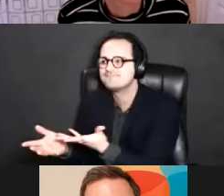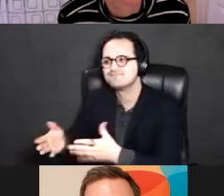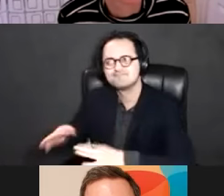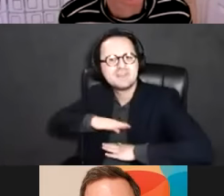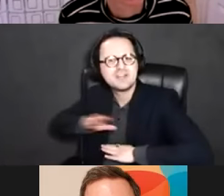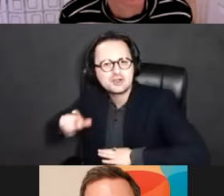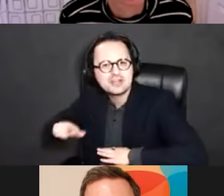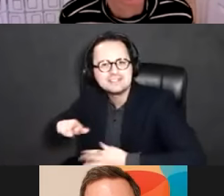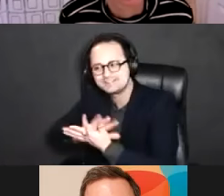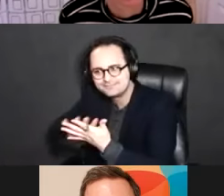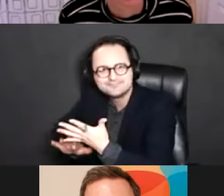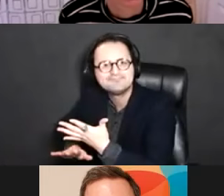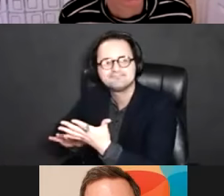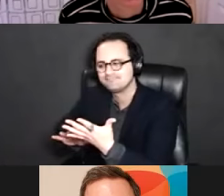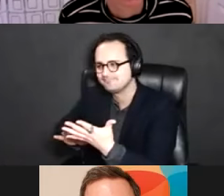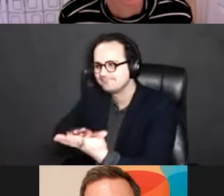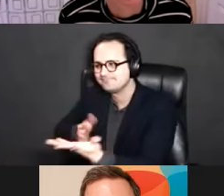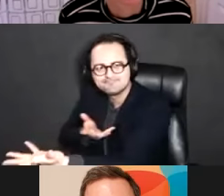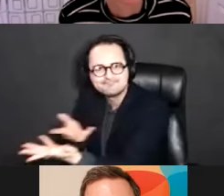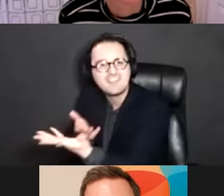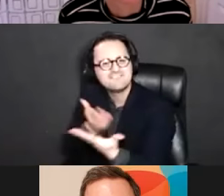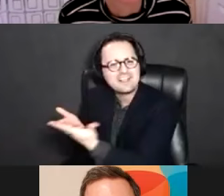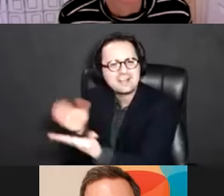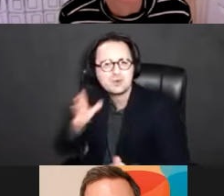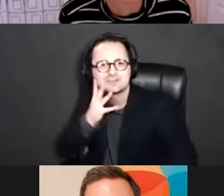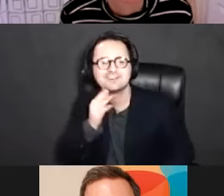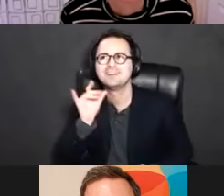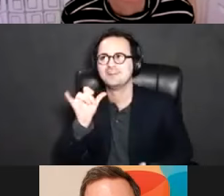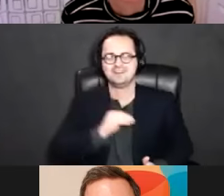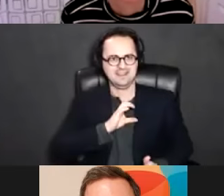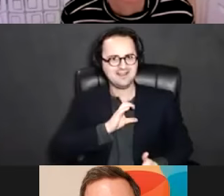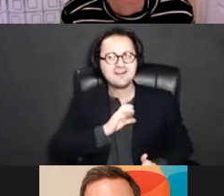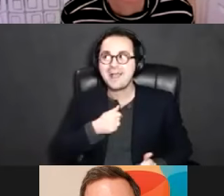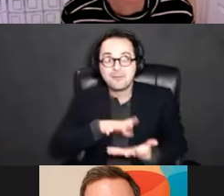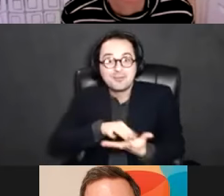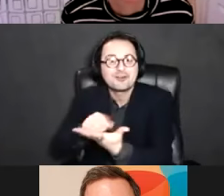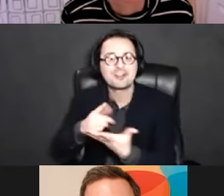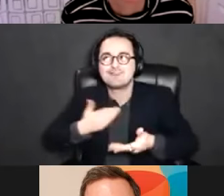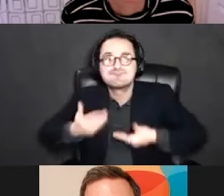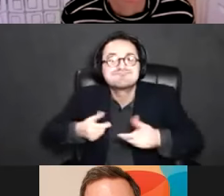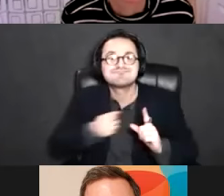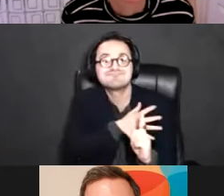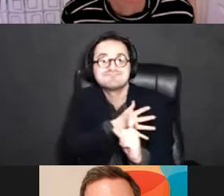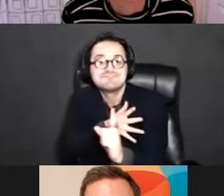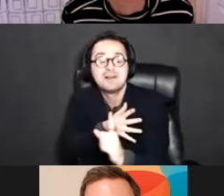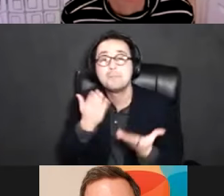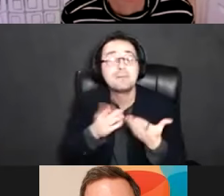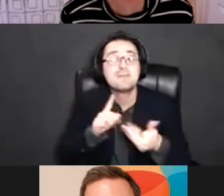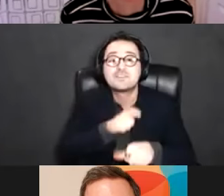that's validating the experience you've had and that you feel that you're learning and making progress, maybe for the first